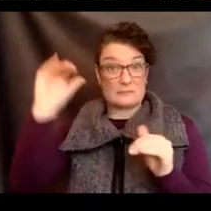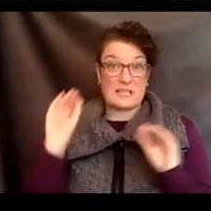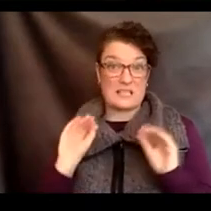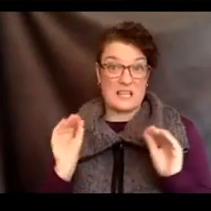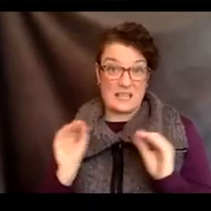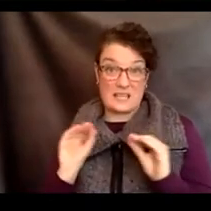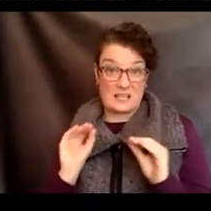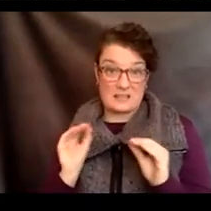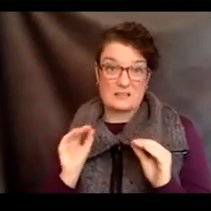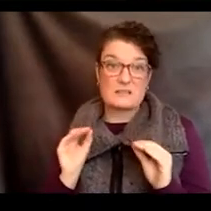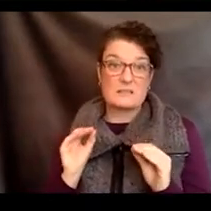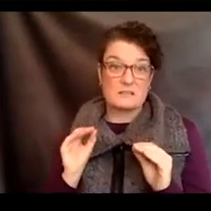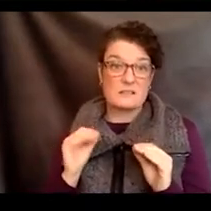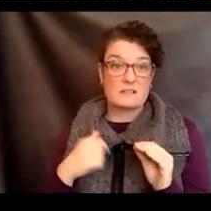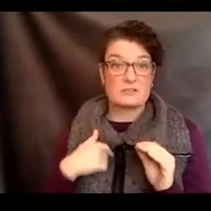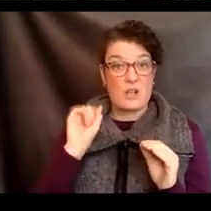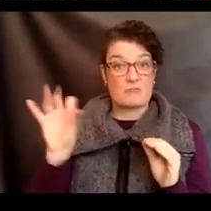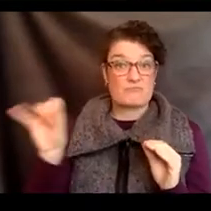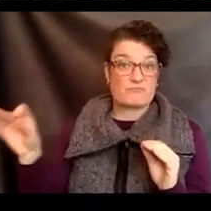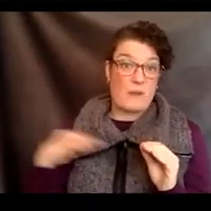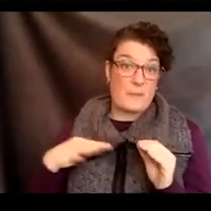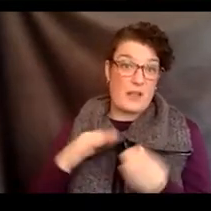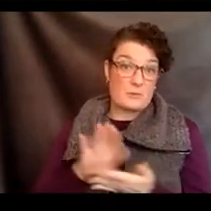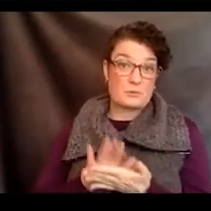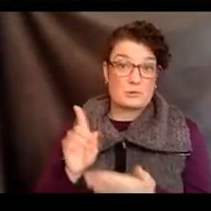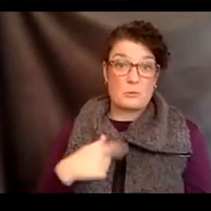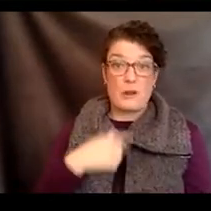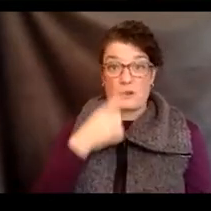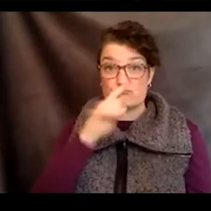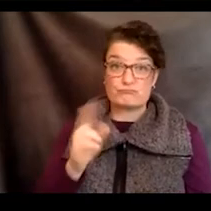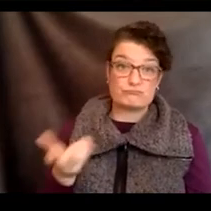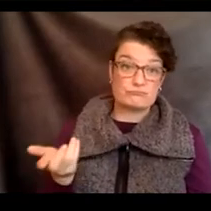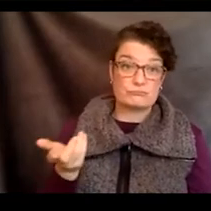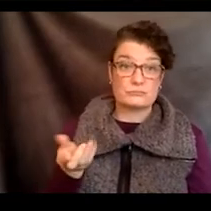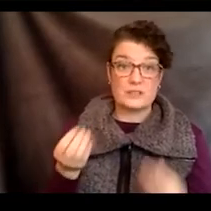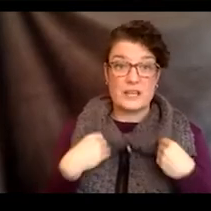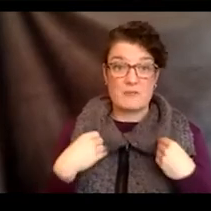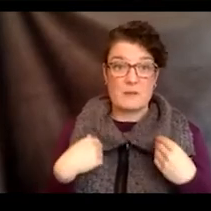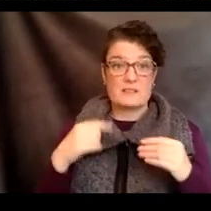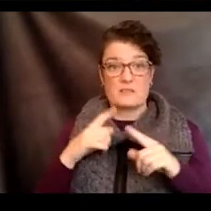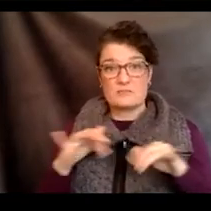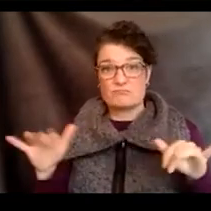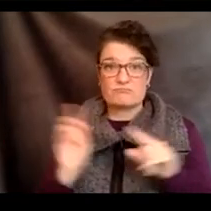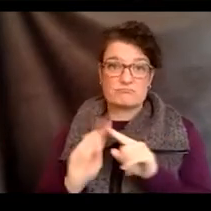So I applied to schools that I would go to these schools. I gave myself a variety of reach schools, target schools.